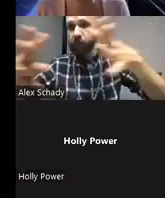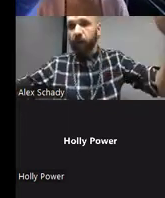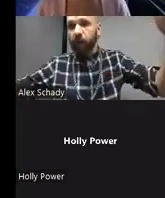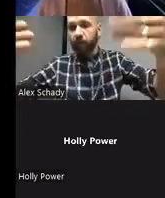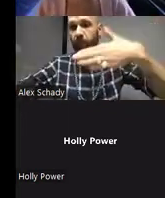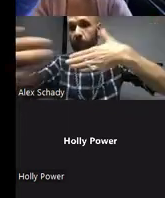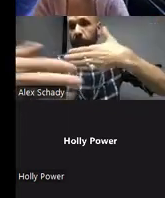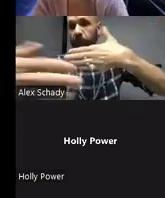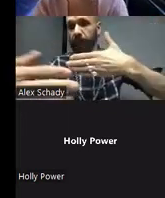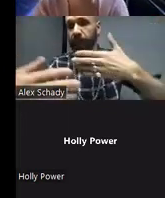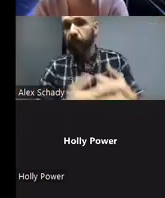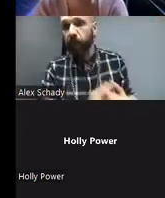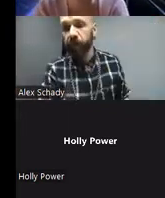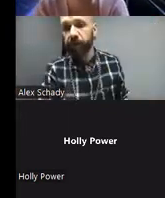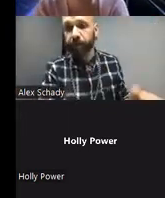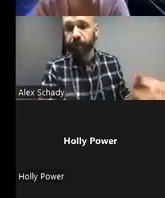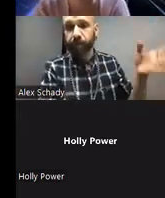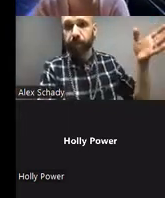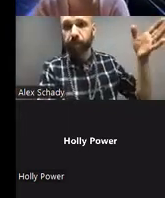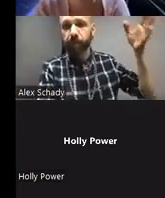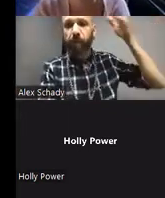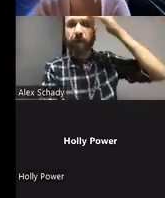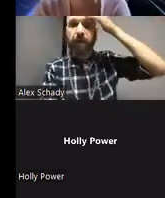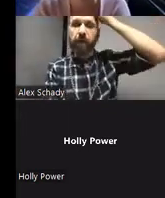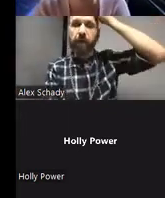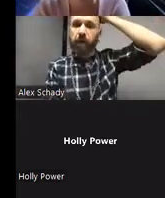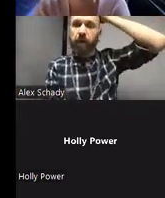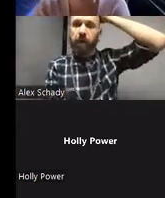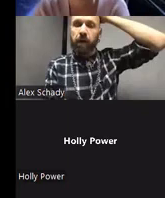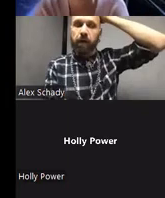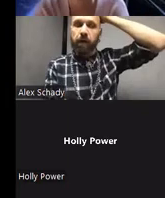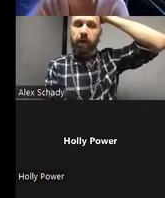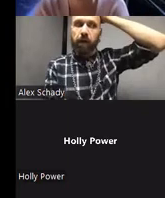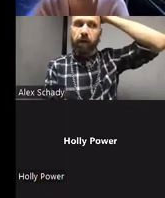room from the monitor.